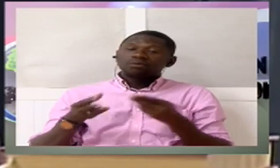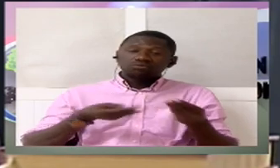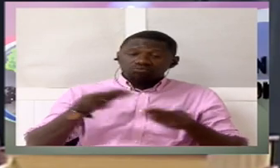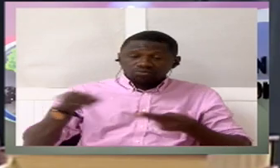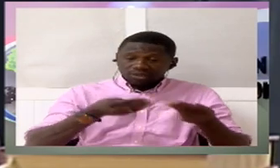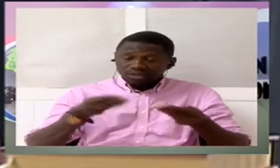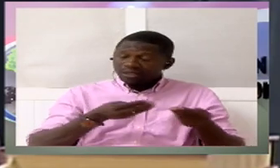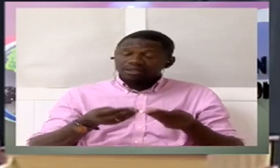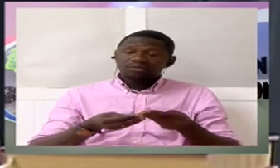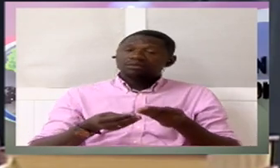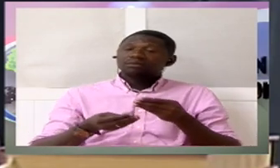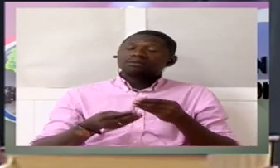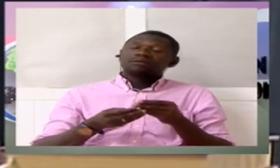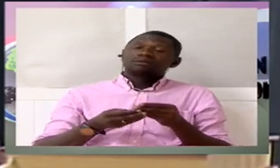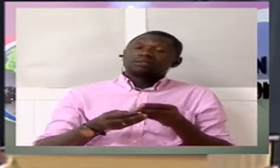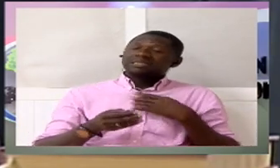If you are into business,